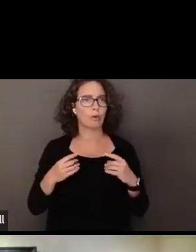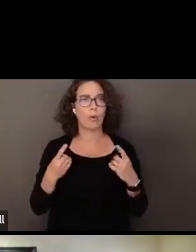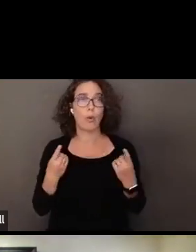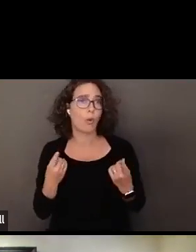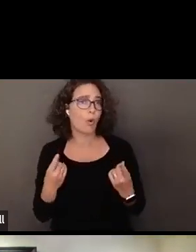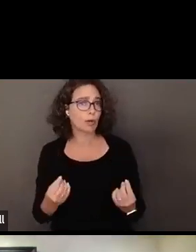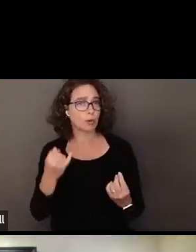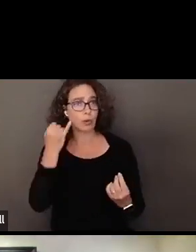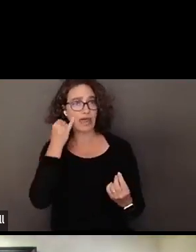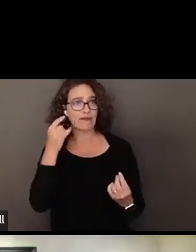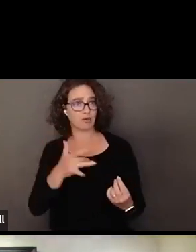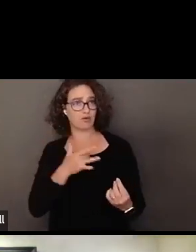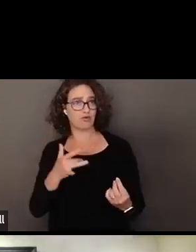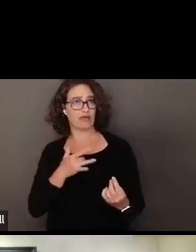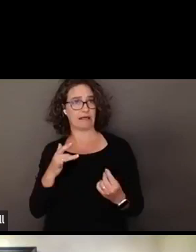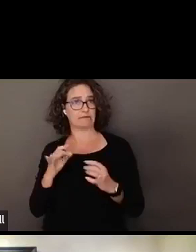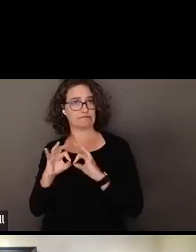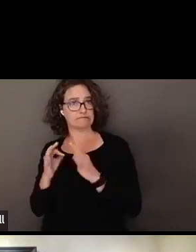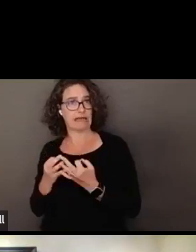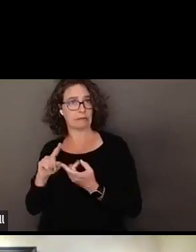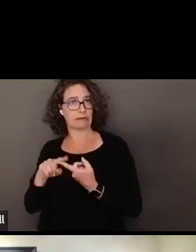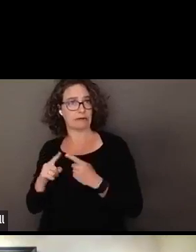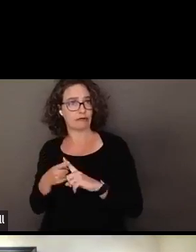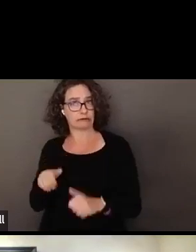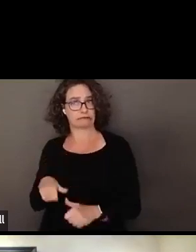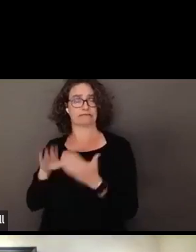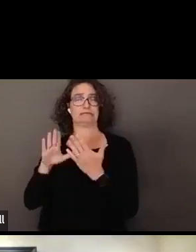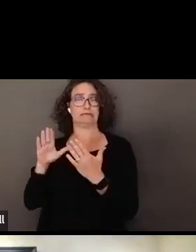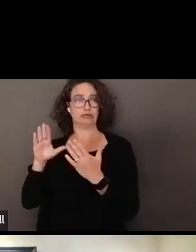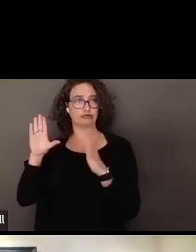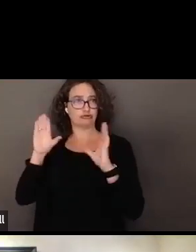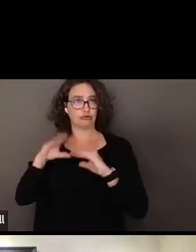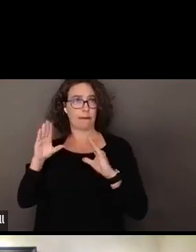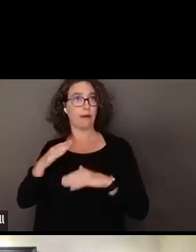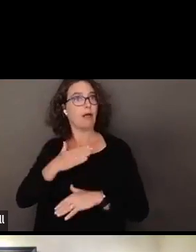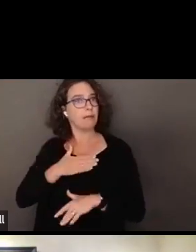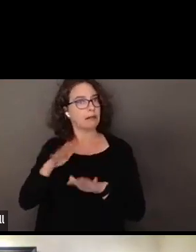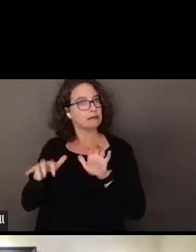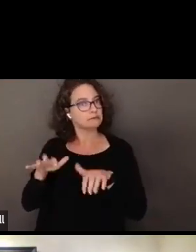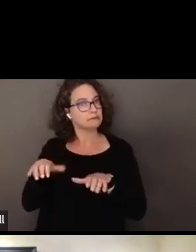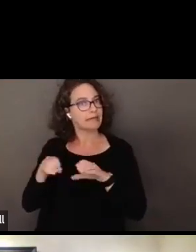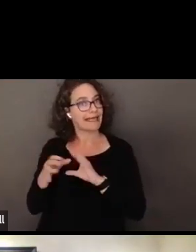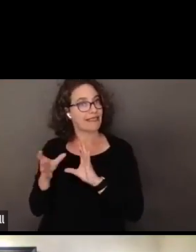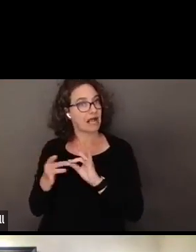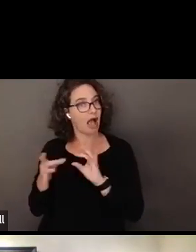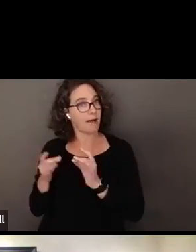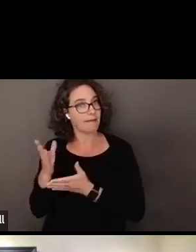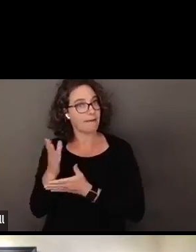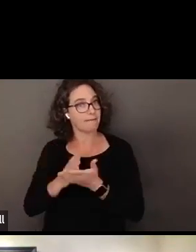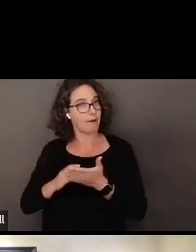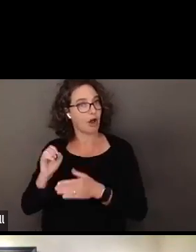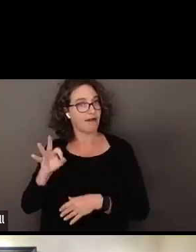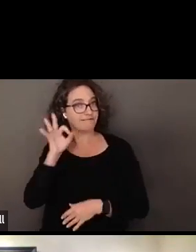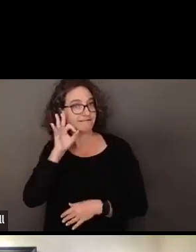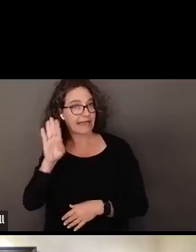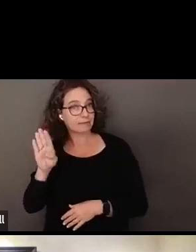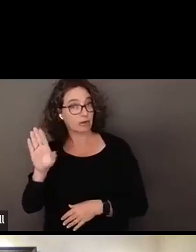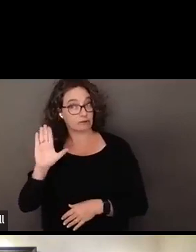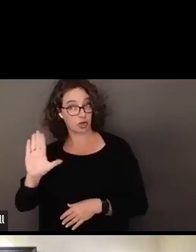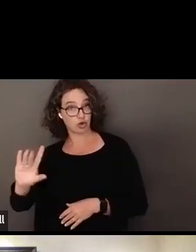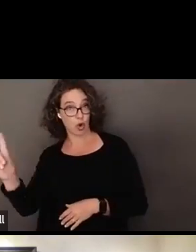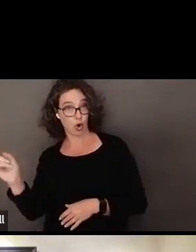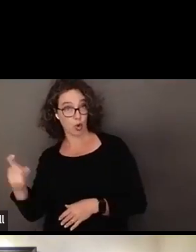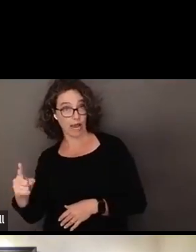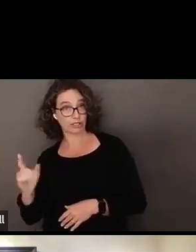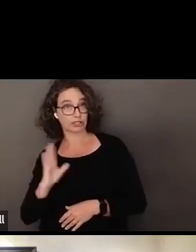is facing any sort of troubles, please let us know in the comments section of Facebook and we will pass those questions on to